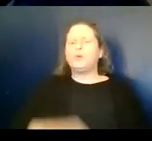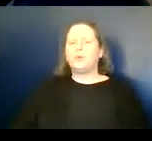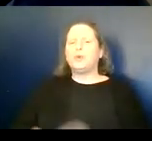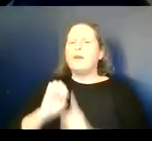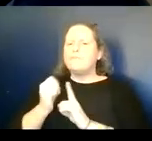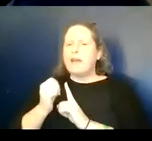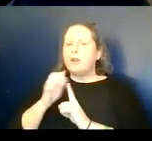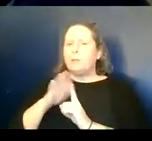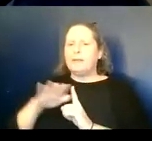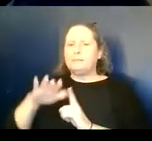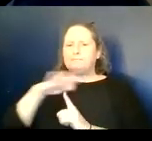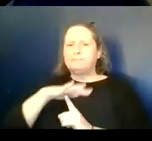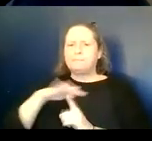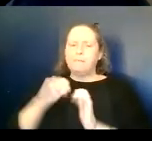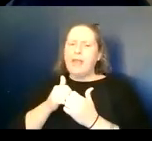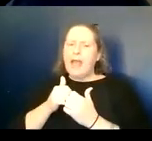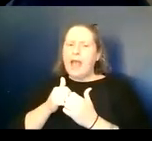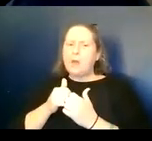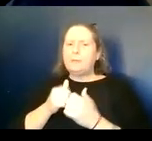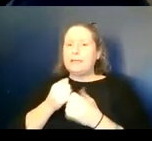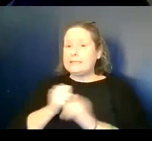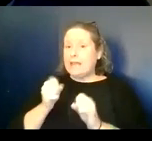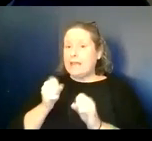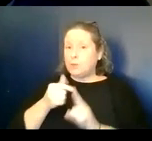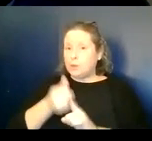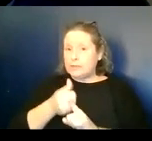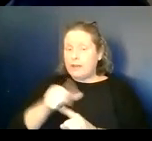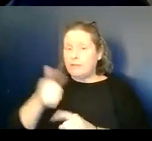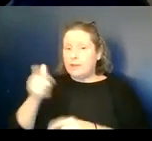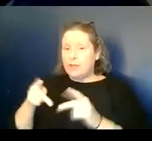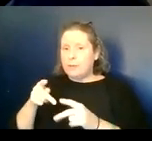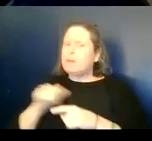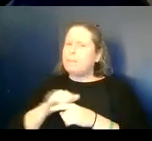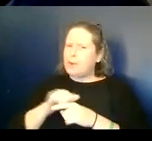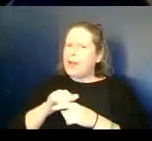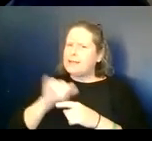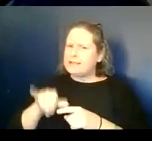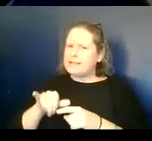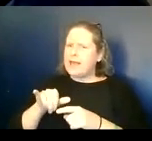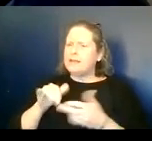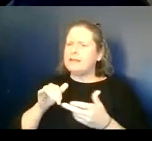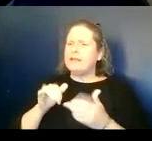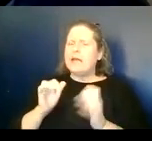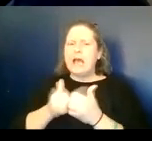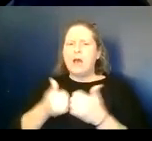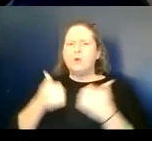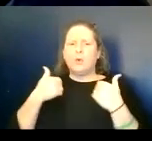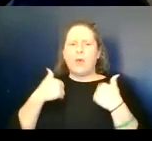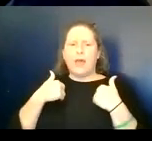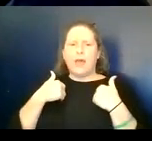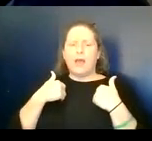practicing how to be safe to yourself and other people, how to have a